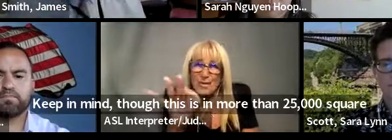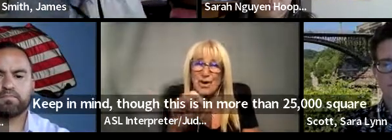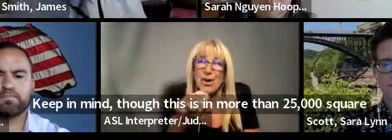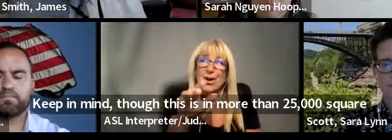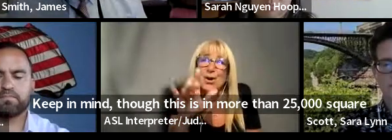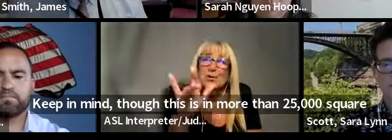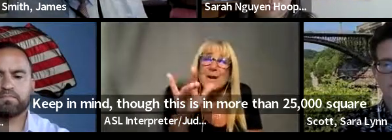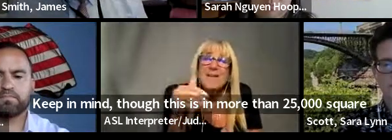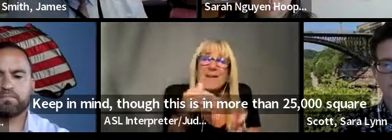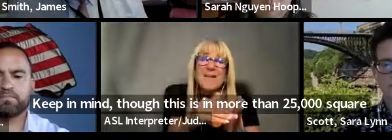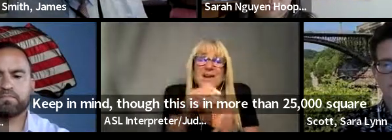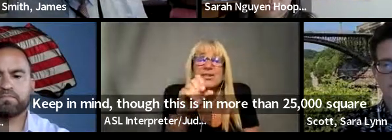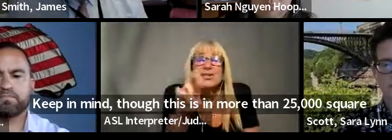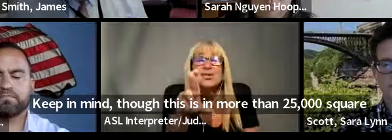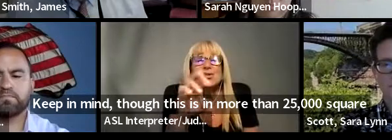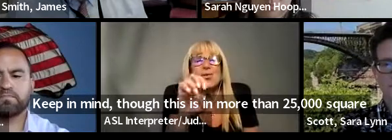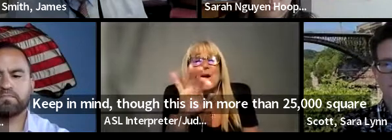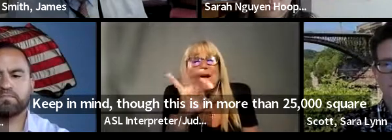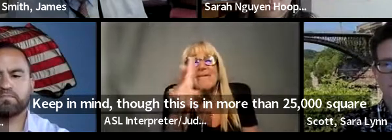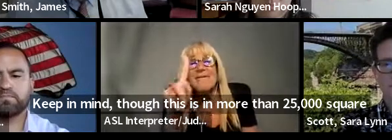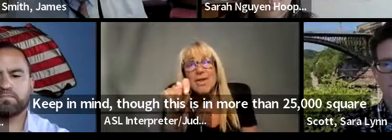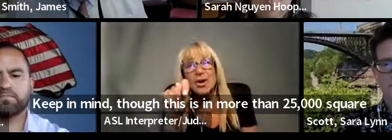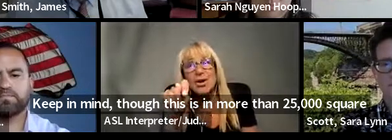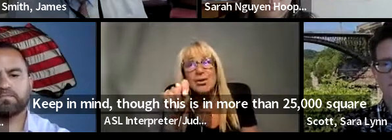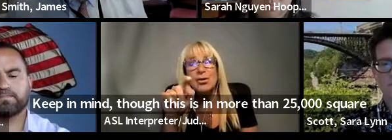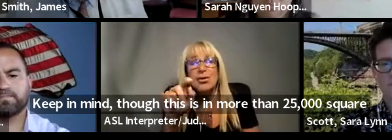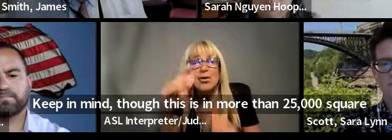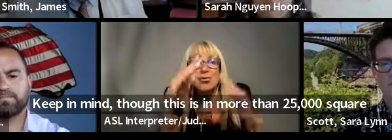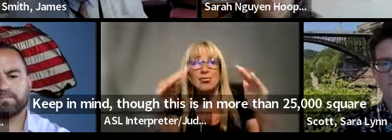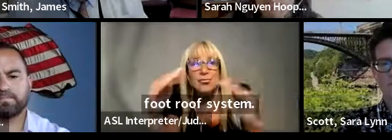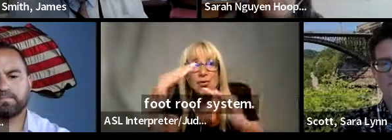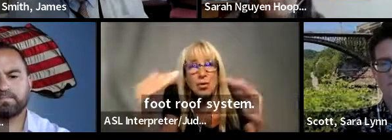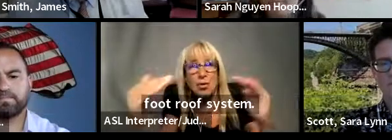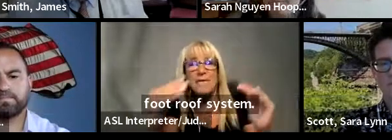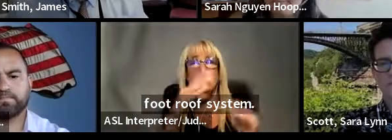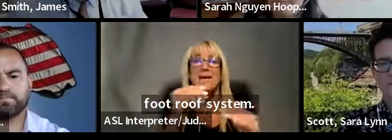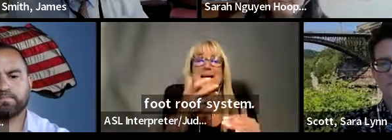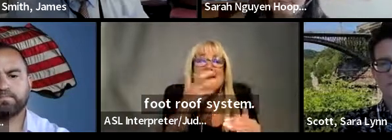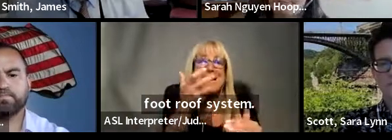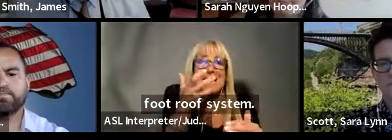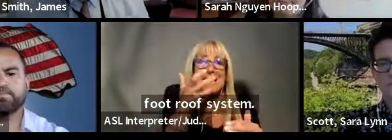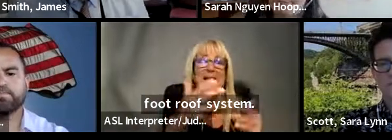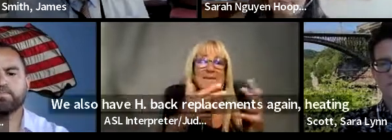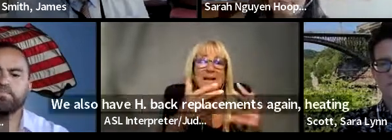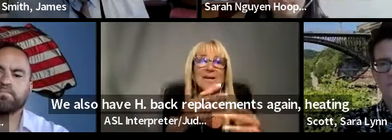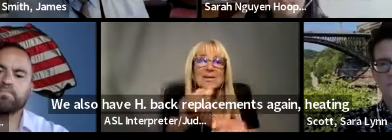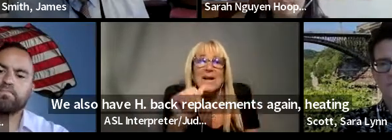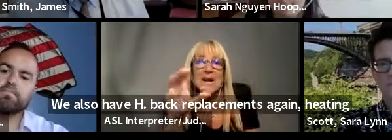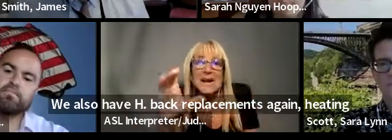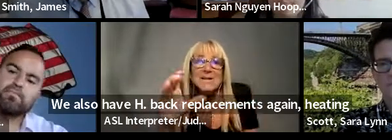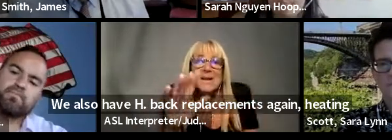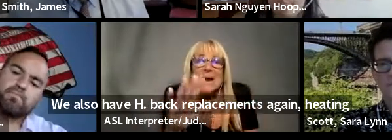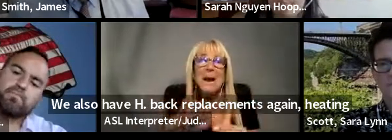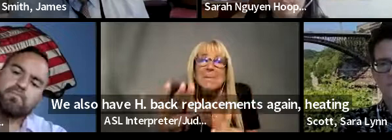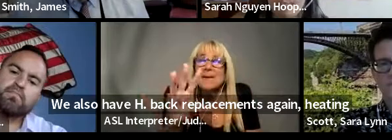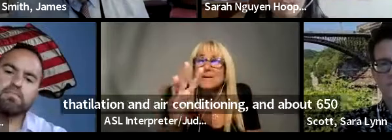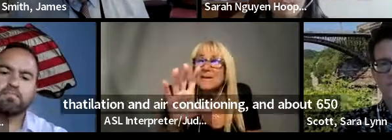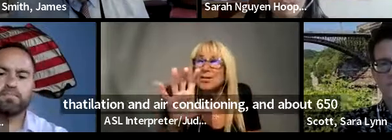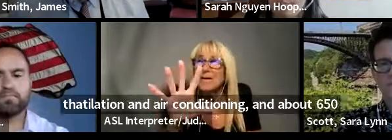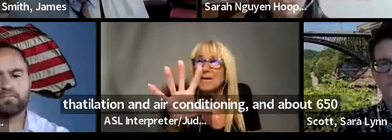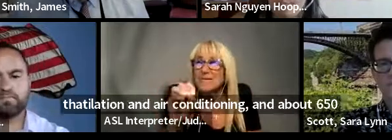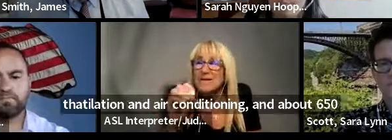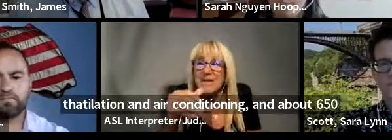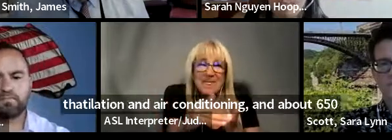system. We also have HVAC replacements, again, heating, ventilation, and air conditioning at about $650,000. And